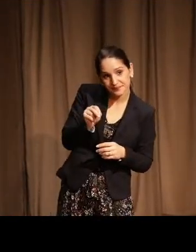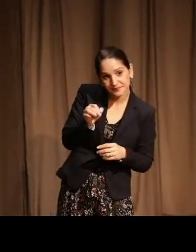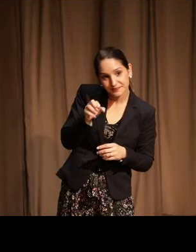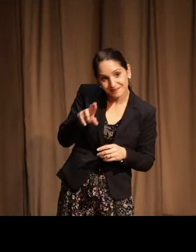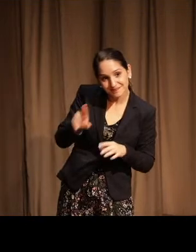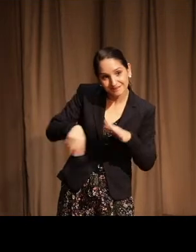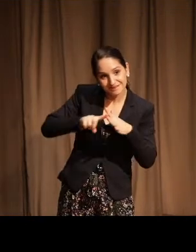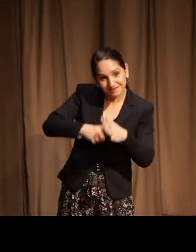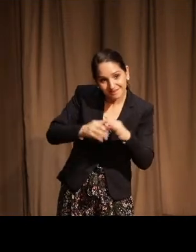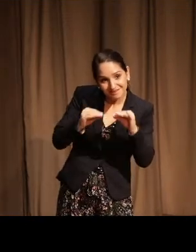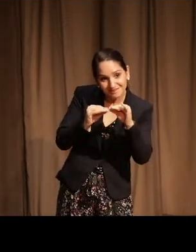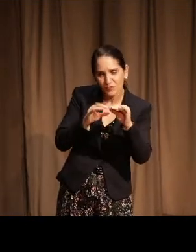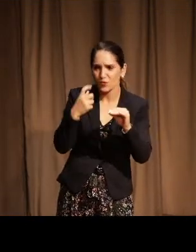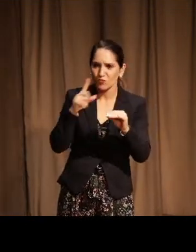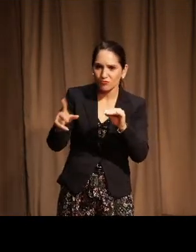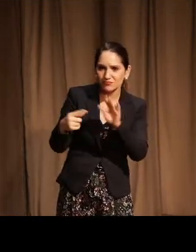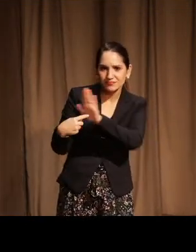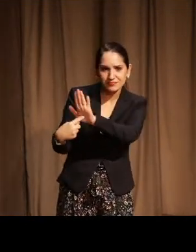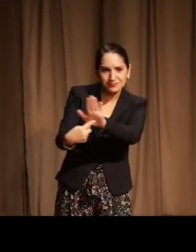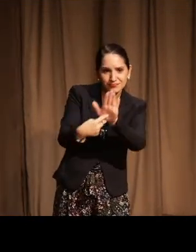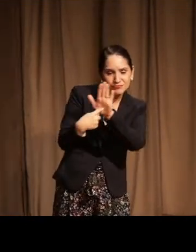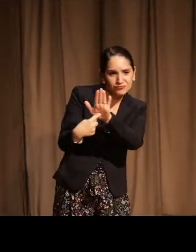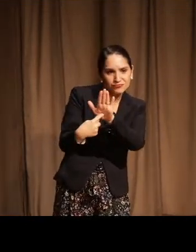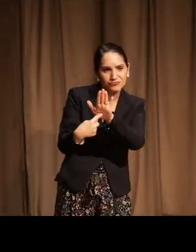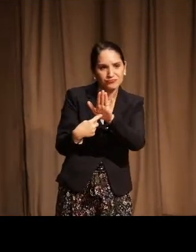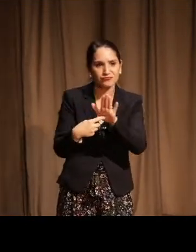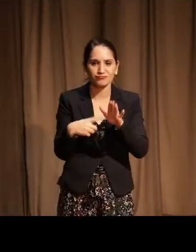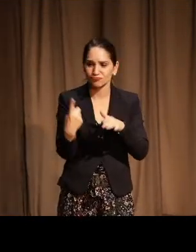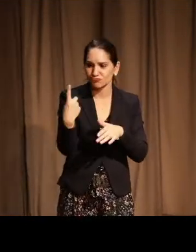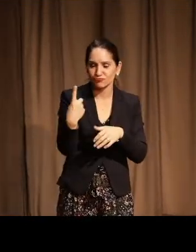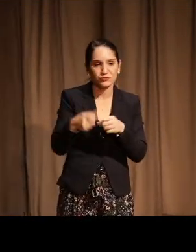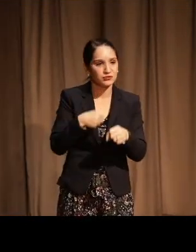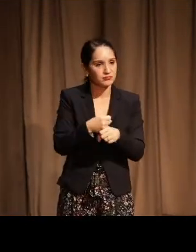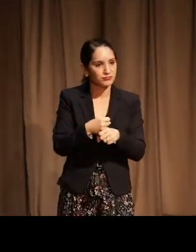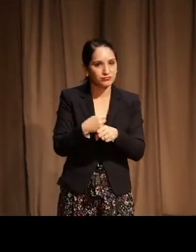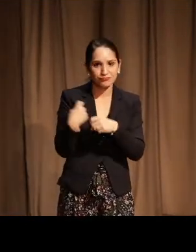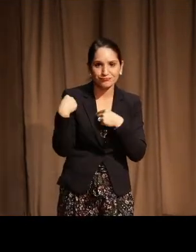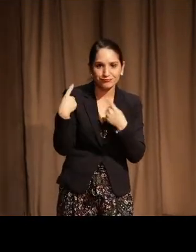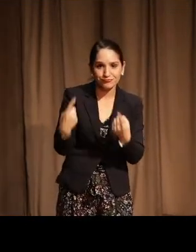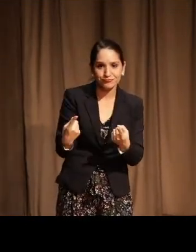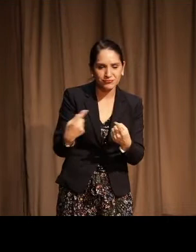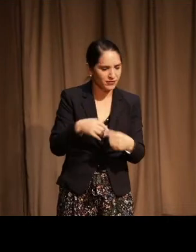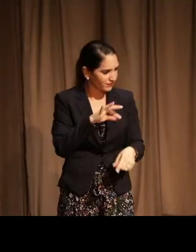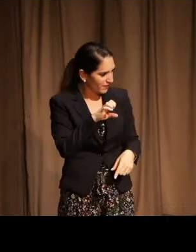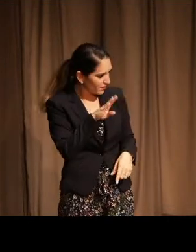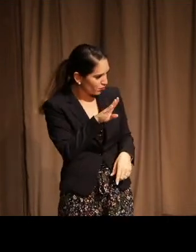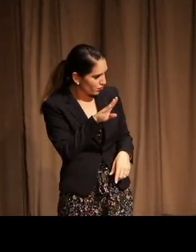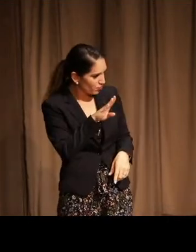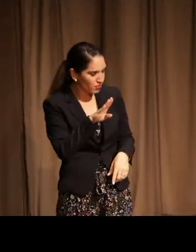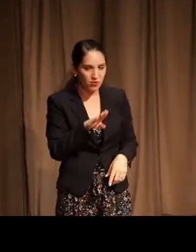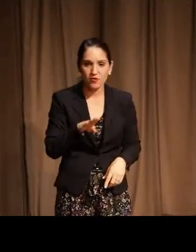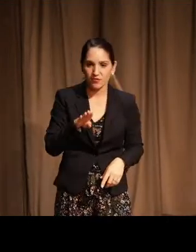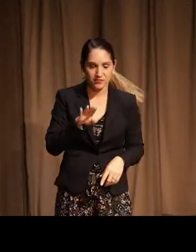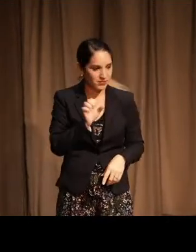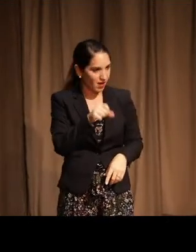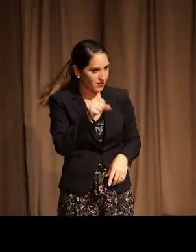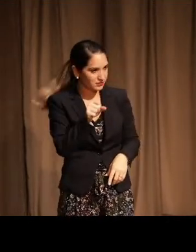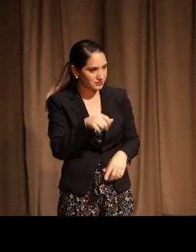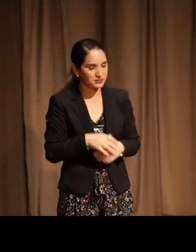about the exhibition like past year, like February, like this.